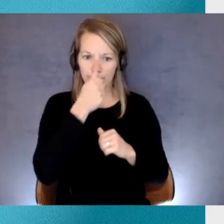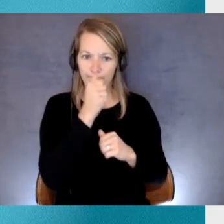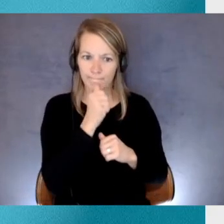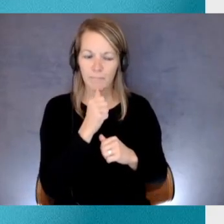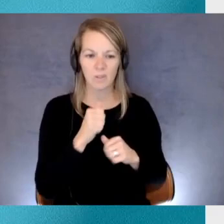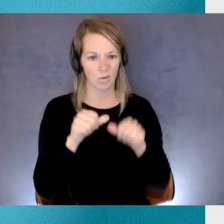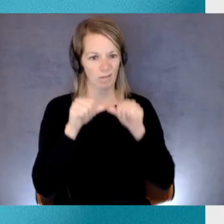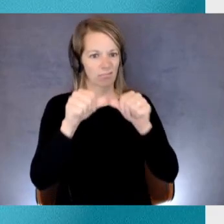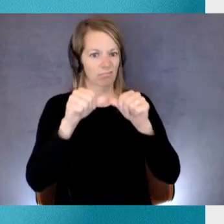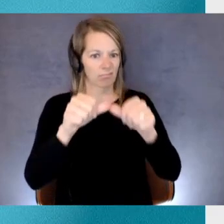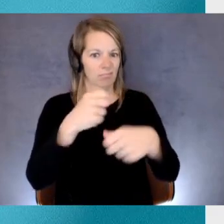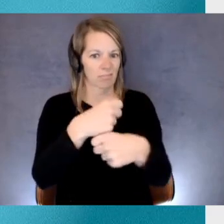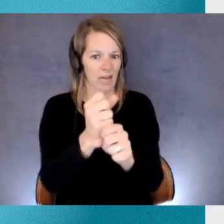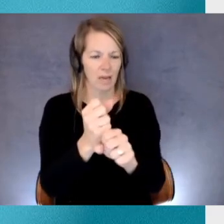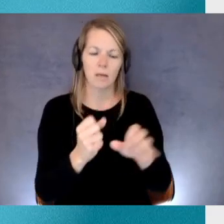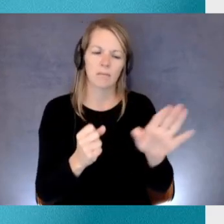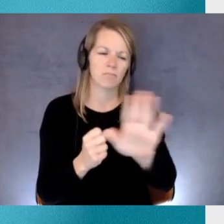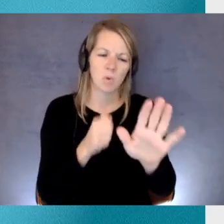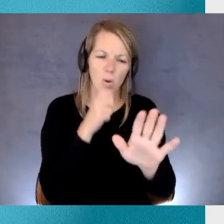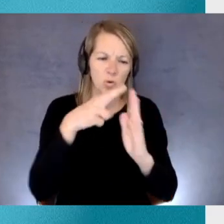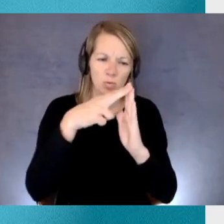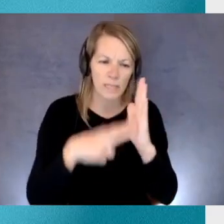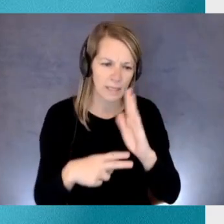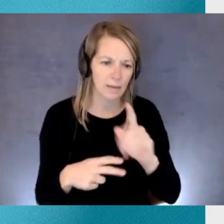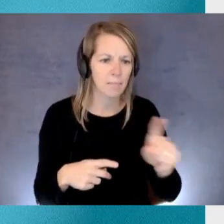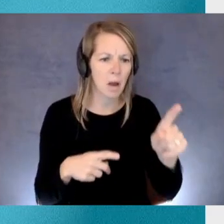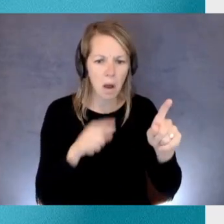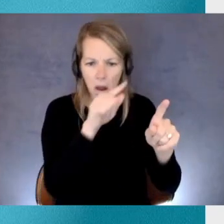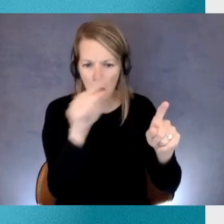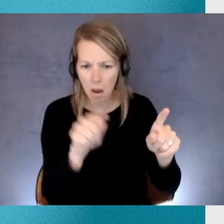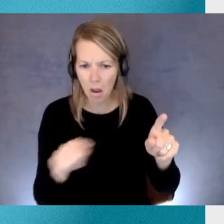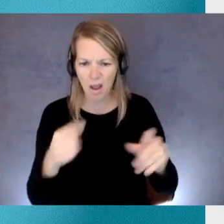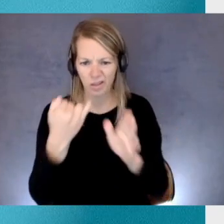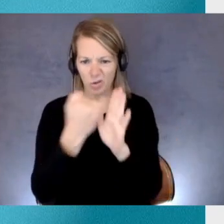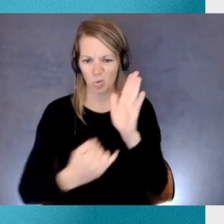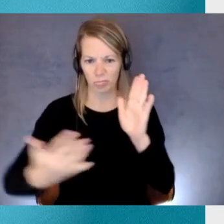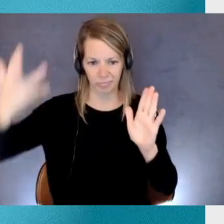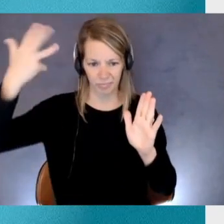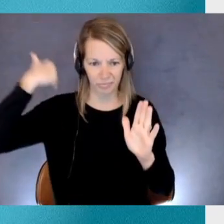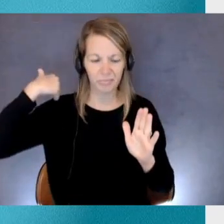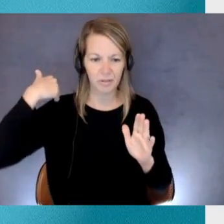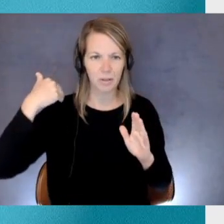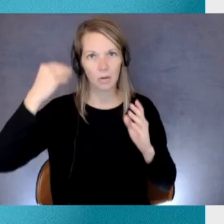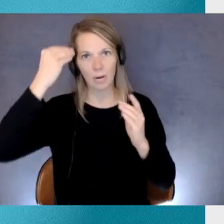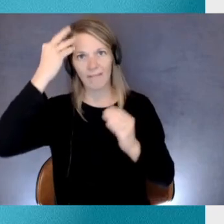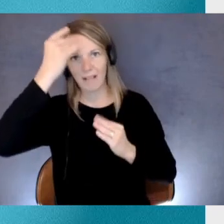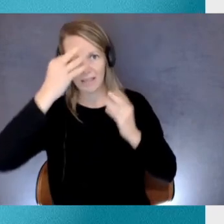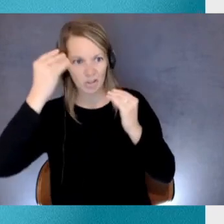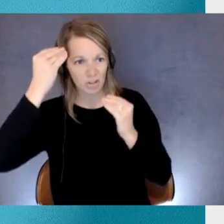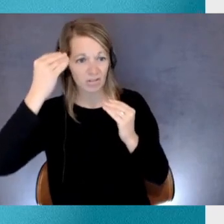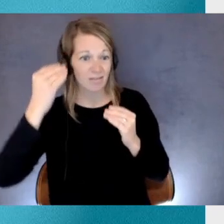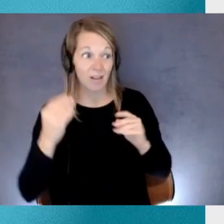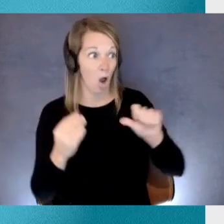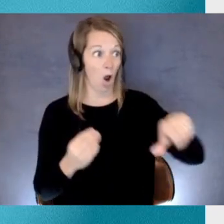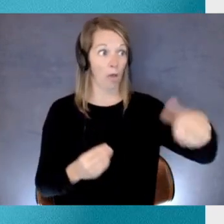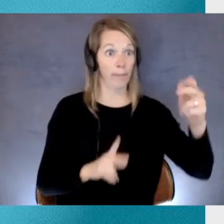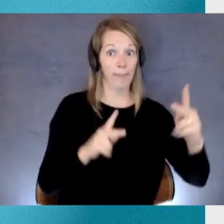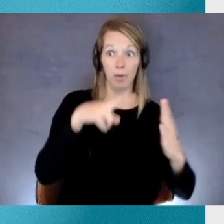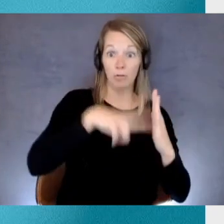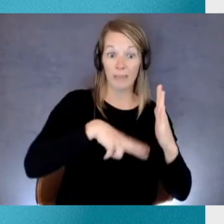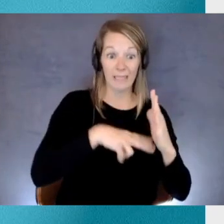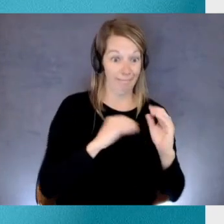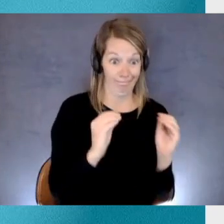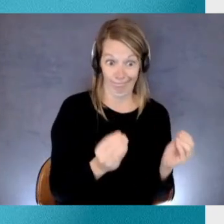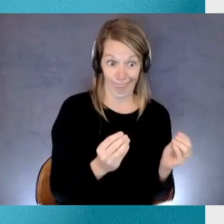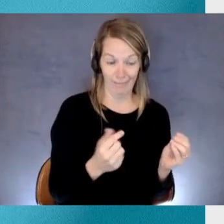kept making comics. And I don't expect you to read these, but these are some real early comics I made about reflect. They weren't made for anyone else to read them. They were made